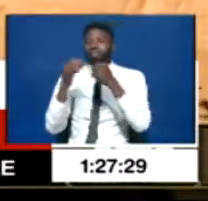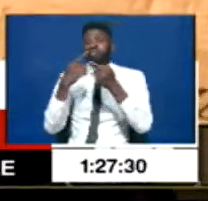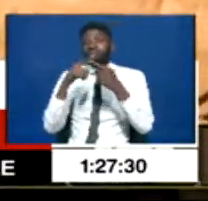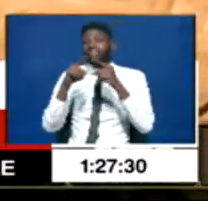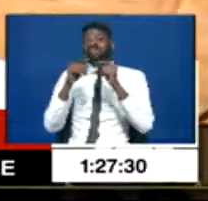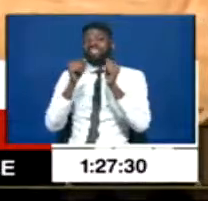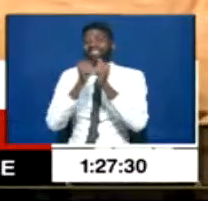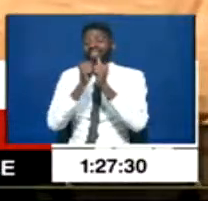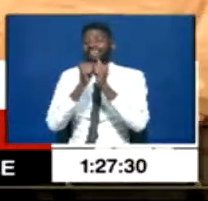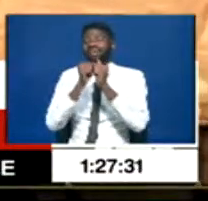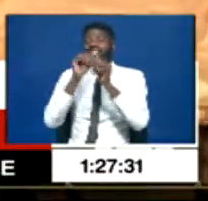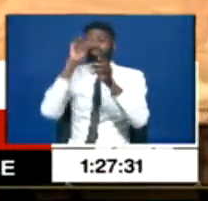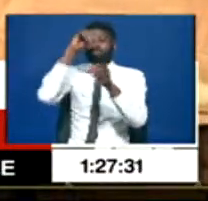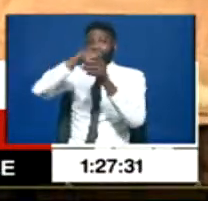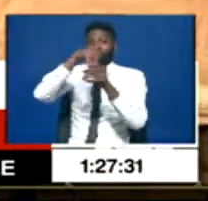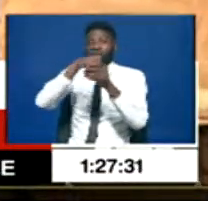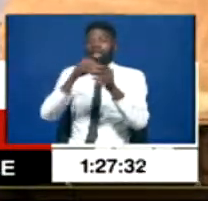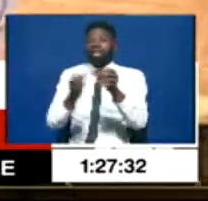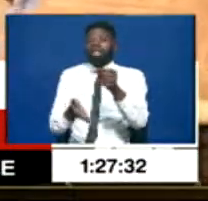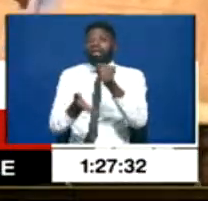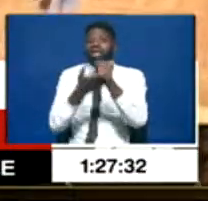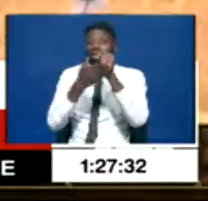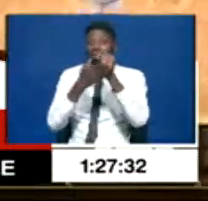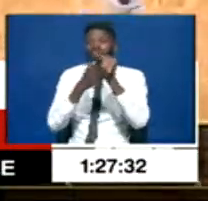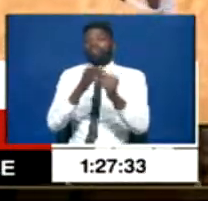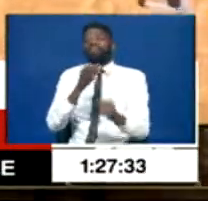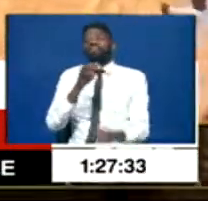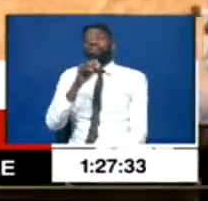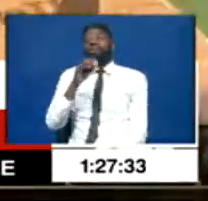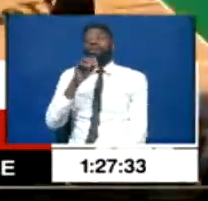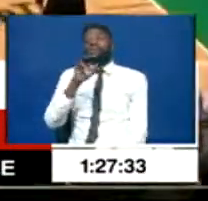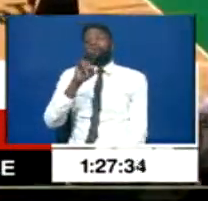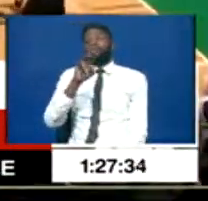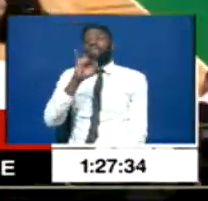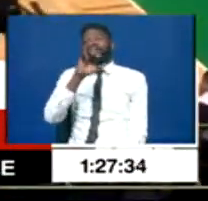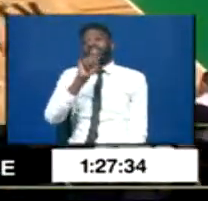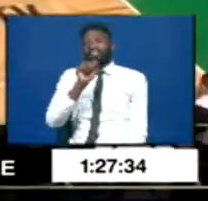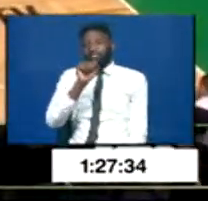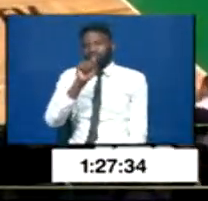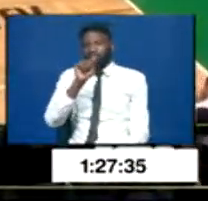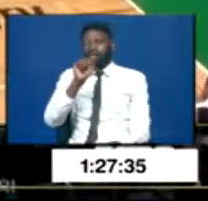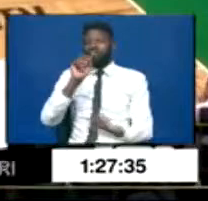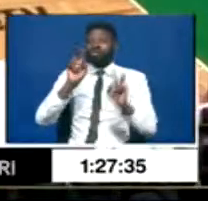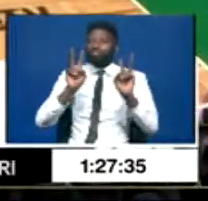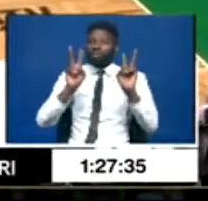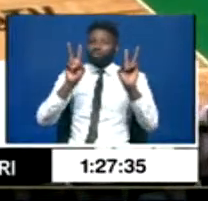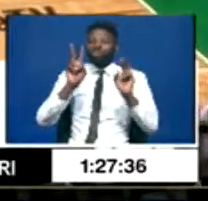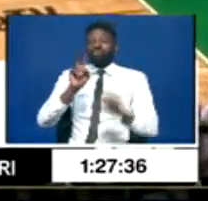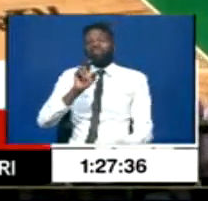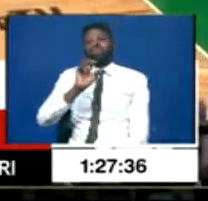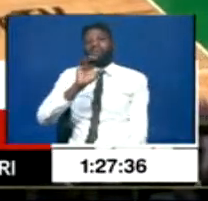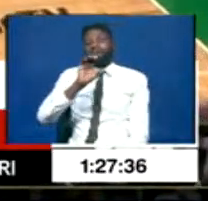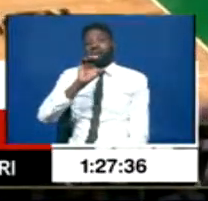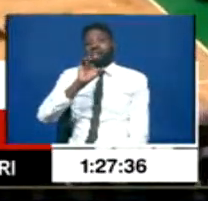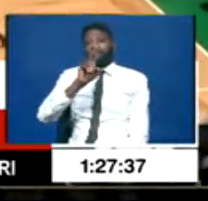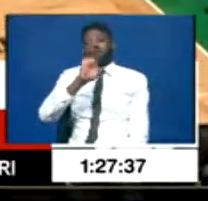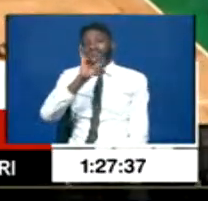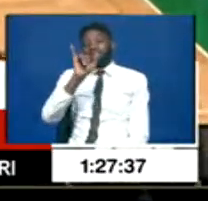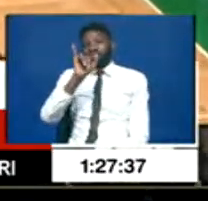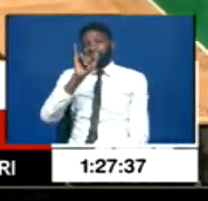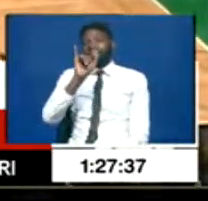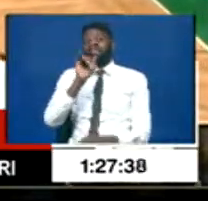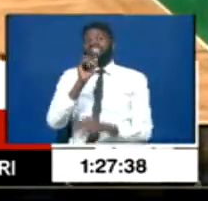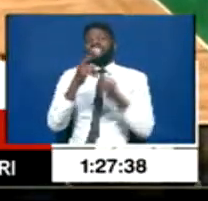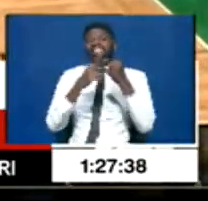to victory. Screen by Draymond Green. Tatum turns, shoots, and scores. Curry scored 7 3-pointers from